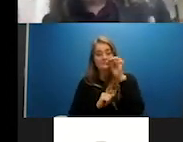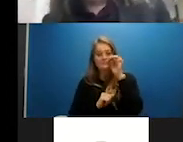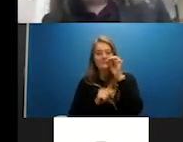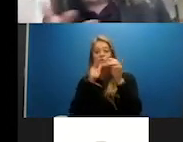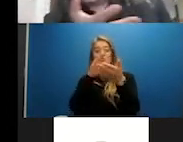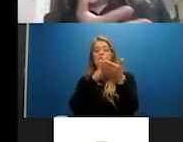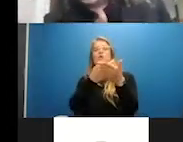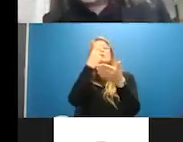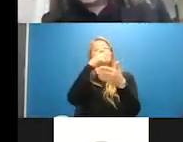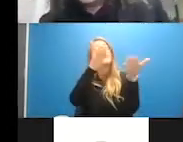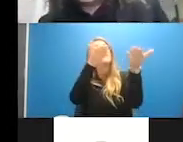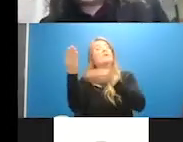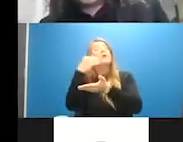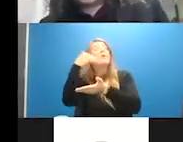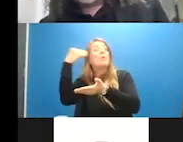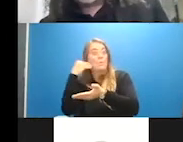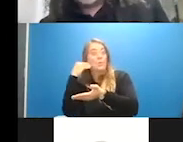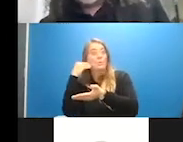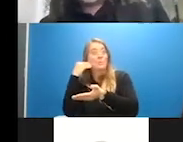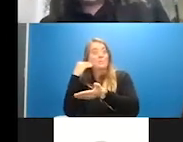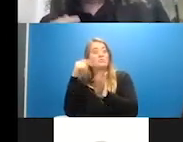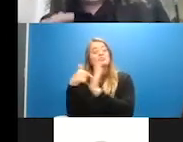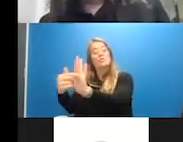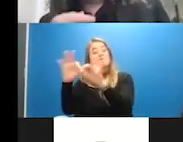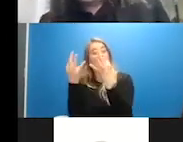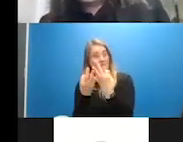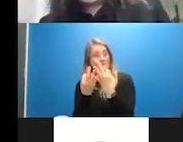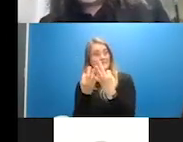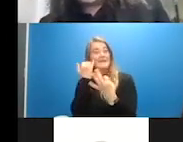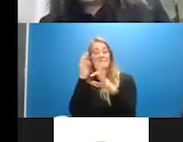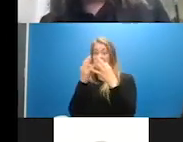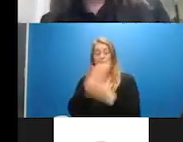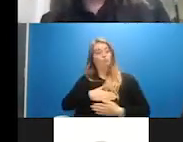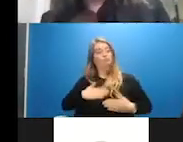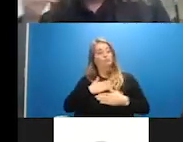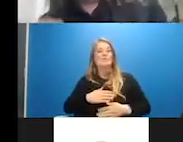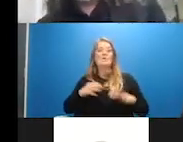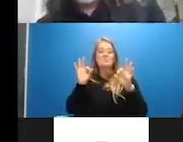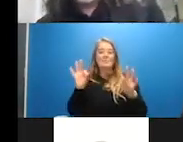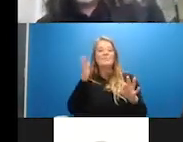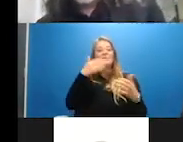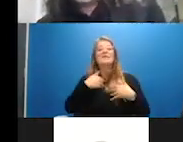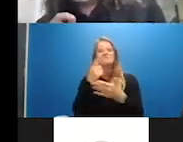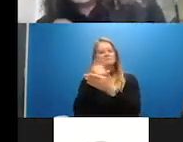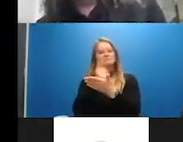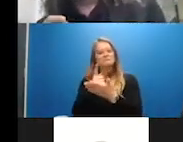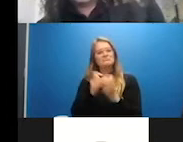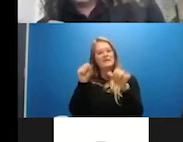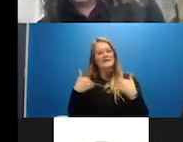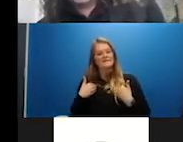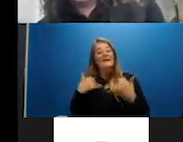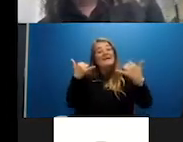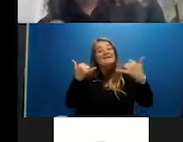to bring the food home to their families. And if the family's like eating it, then they'll say, we'll have that every week. And now you got